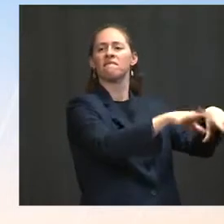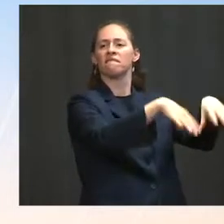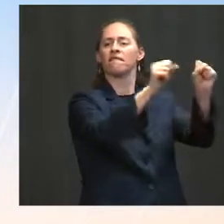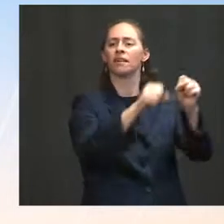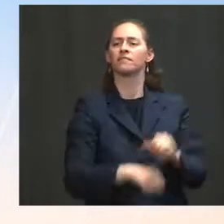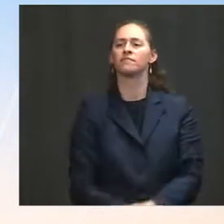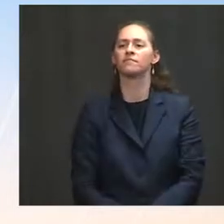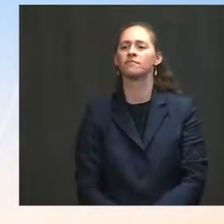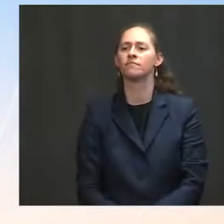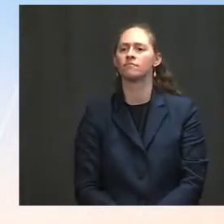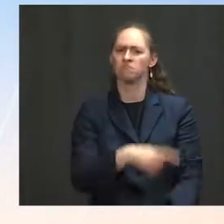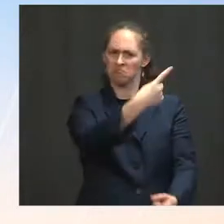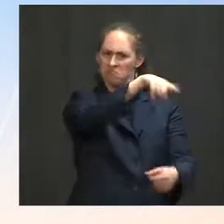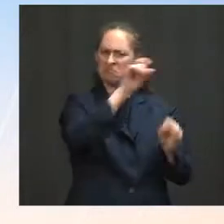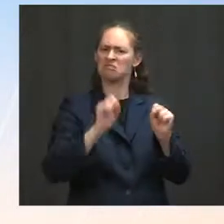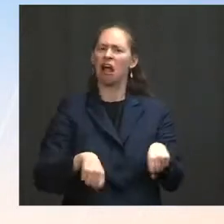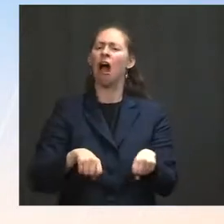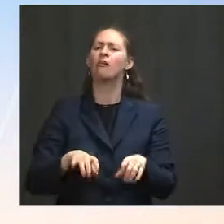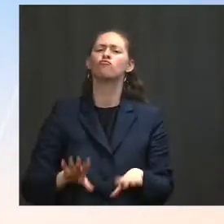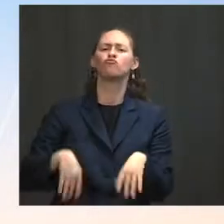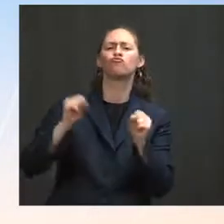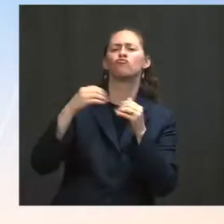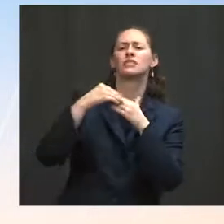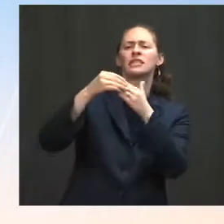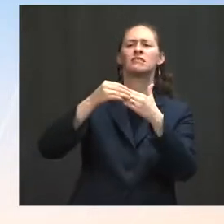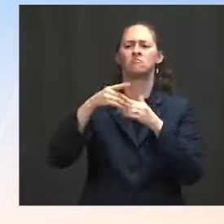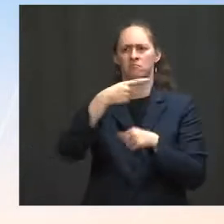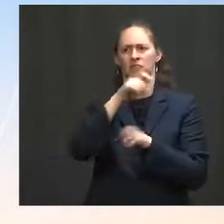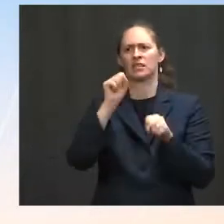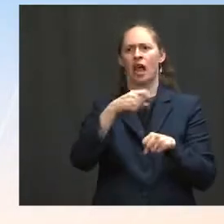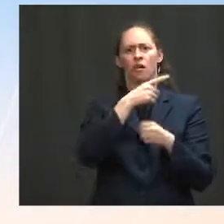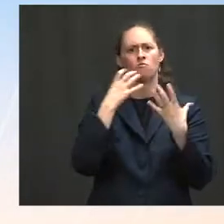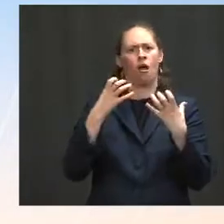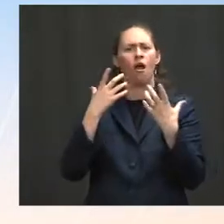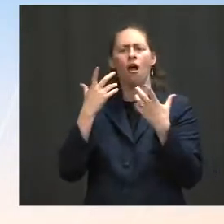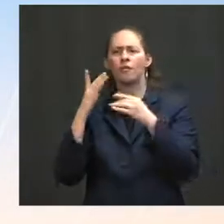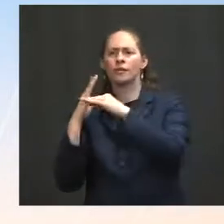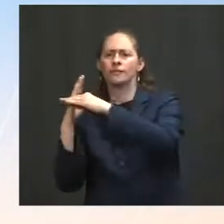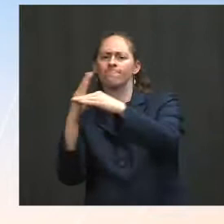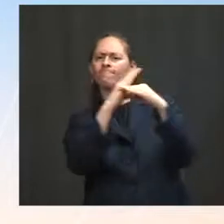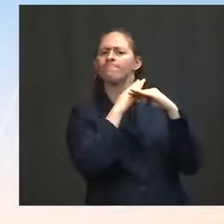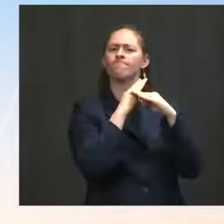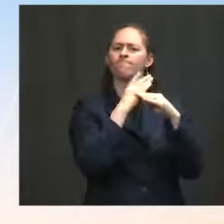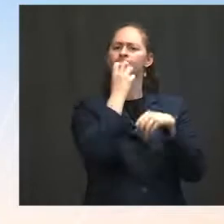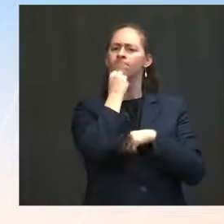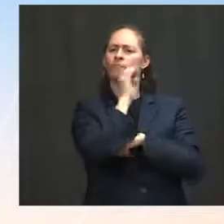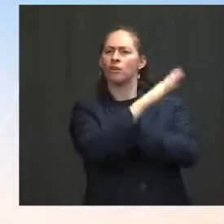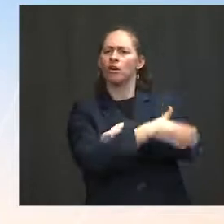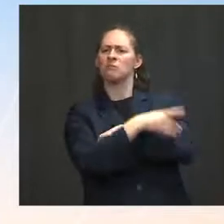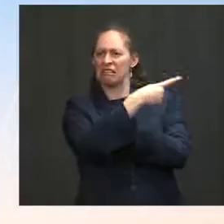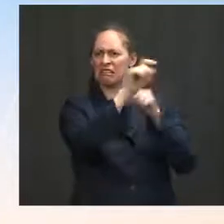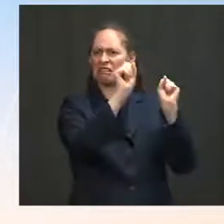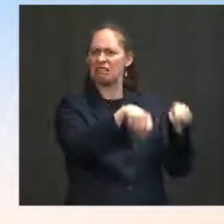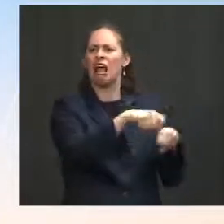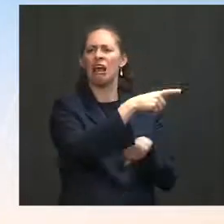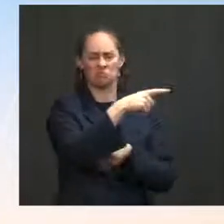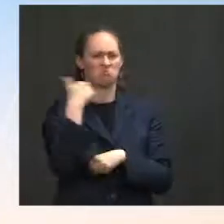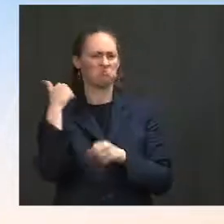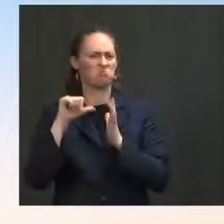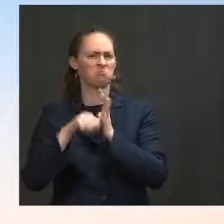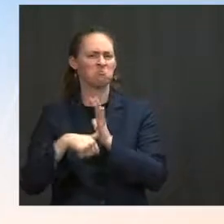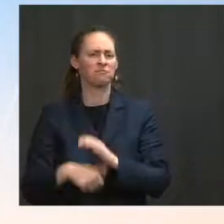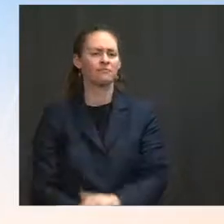their country. And that was what he was attempting to convey yesterday. Just really briefly on the competition executive order, was there any discussion